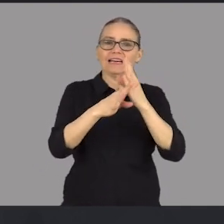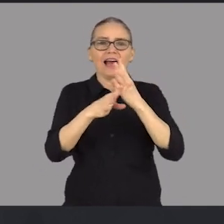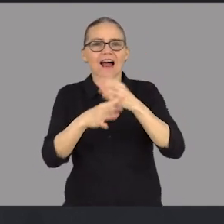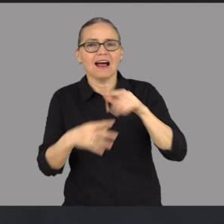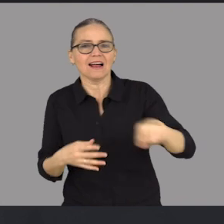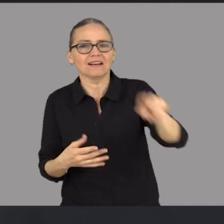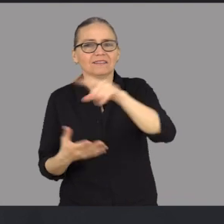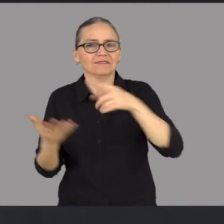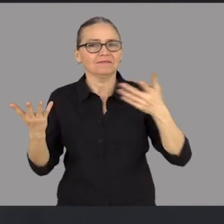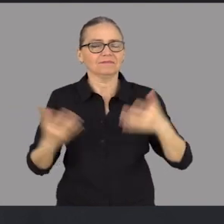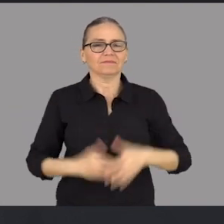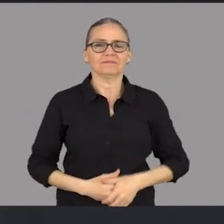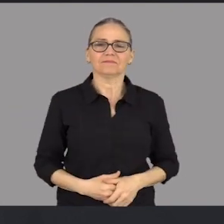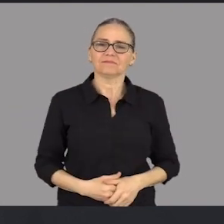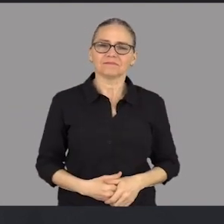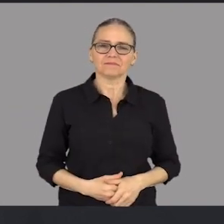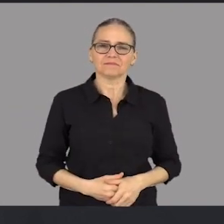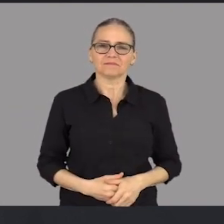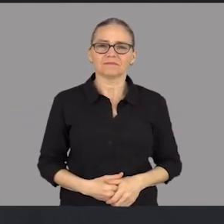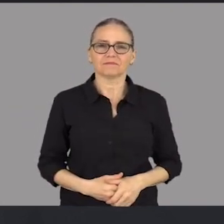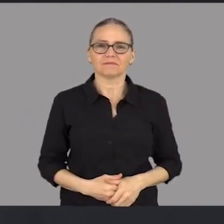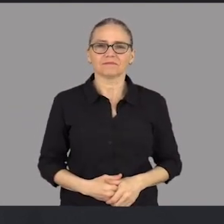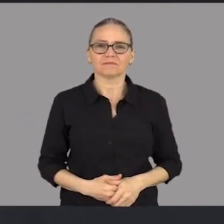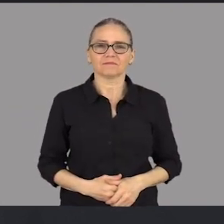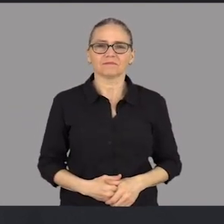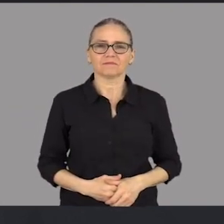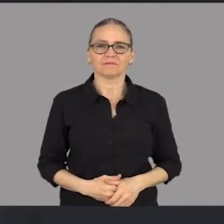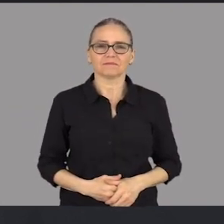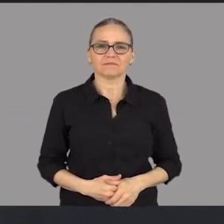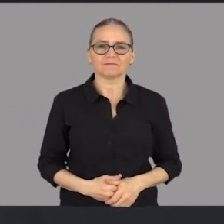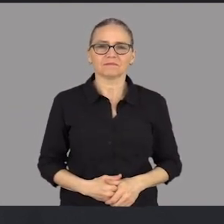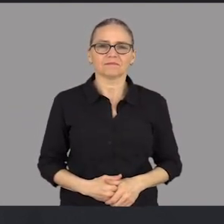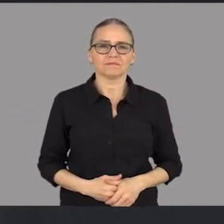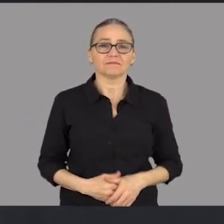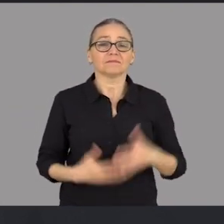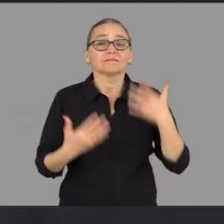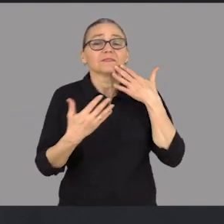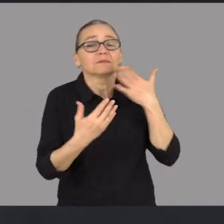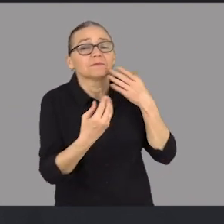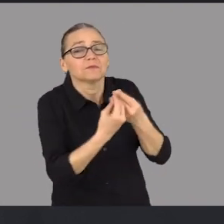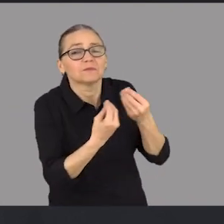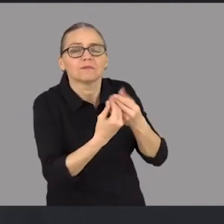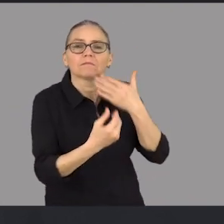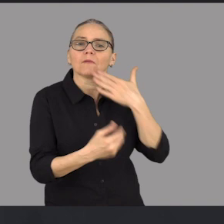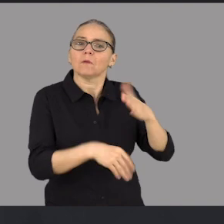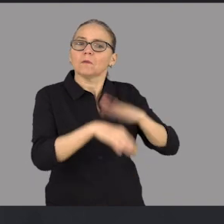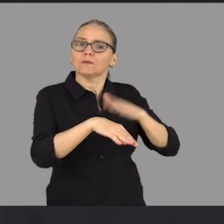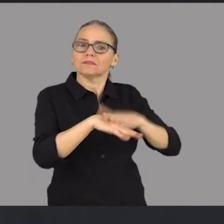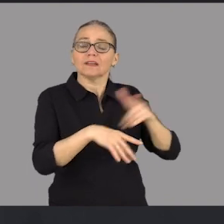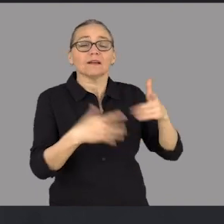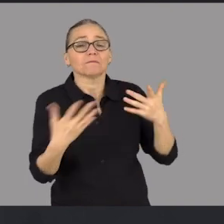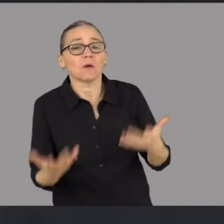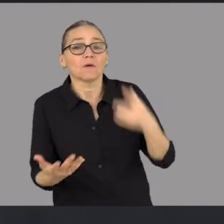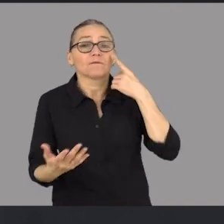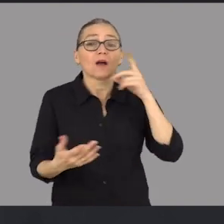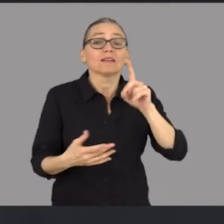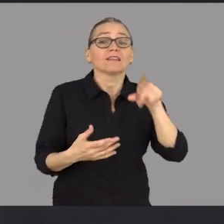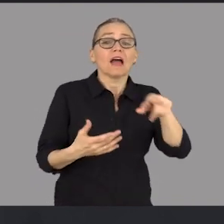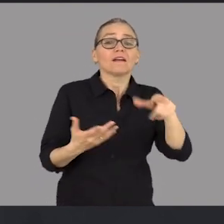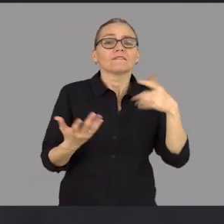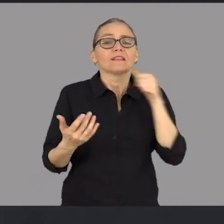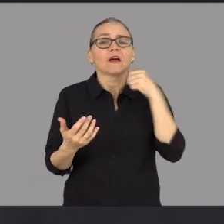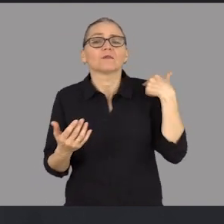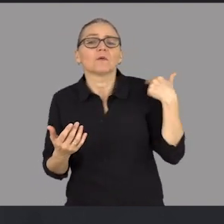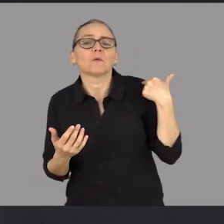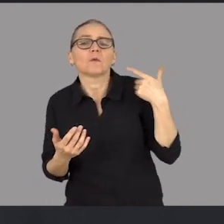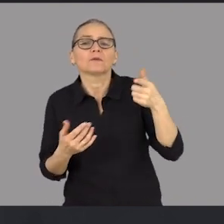that you know, maybe there's a little bit of adjustment on the job, but that they're willing to do that, and that they're willing to work